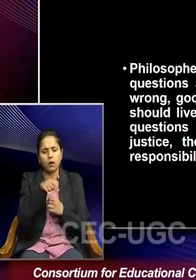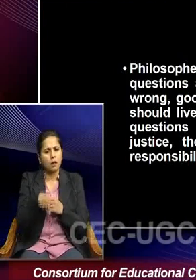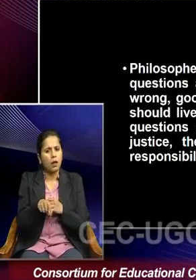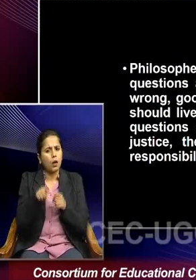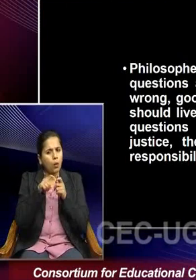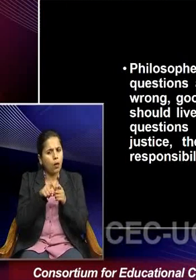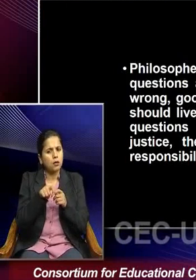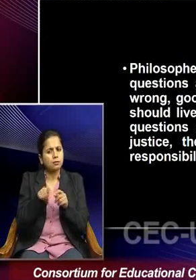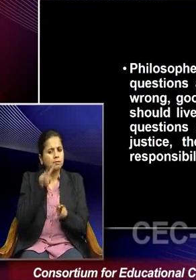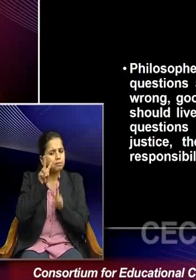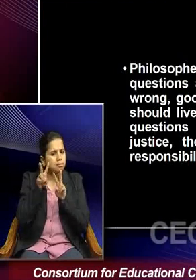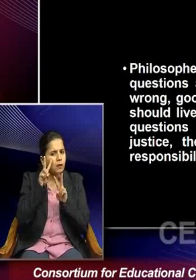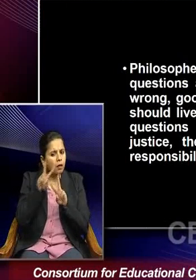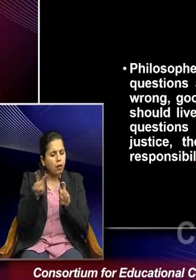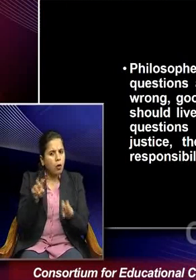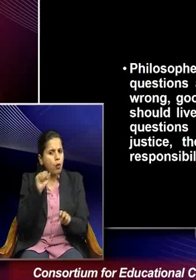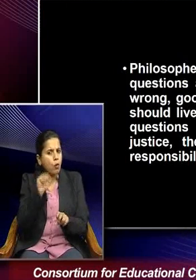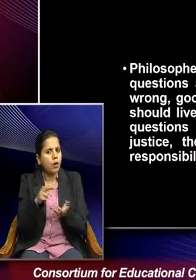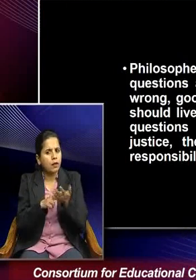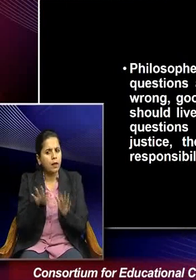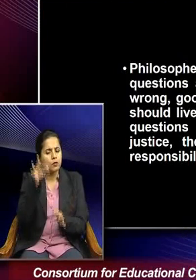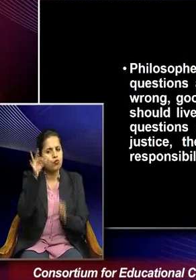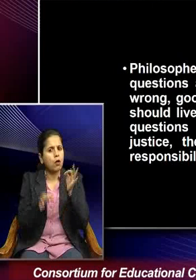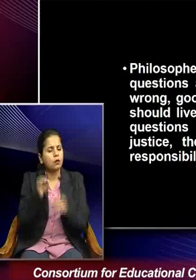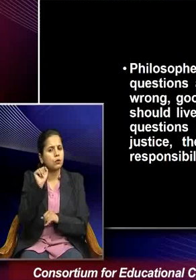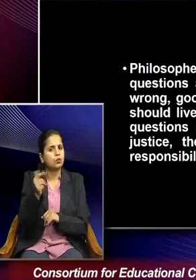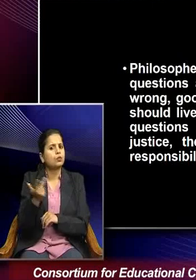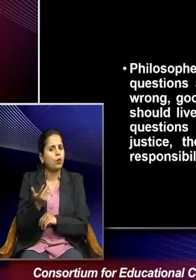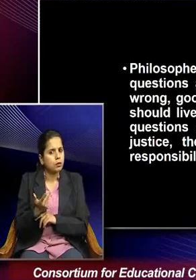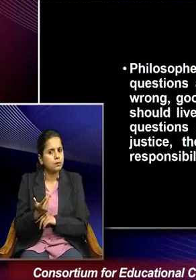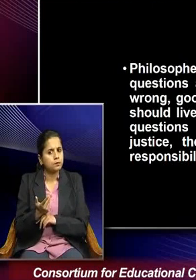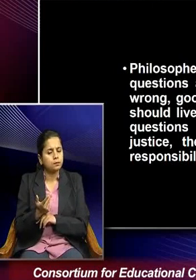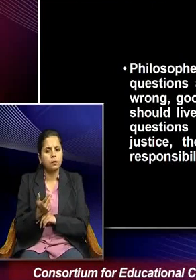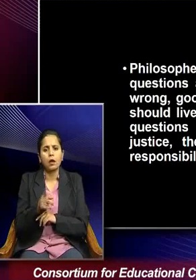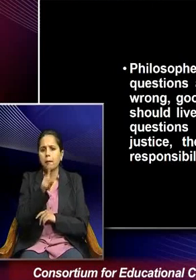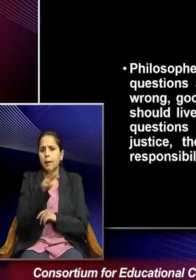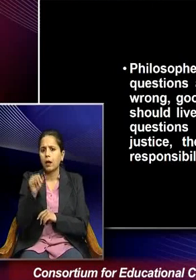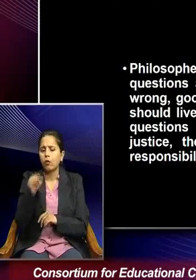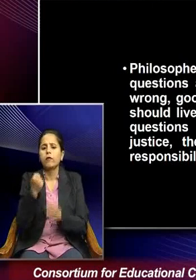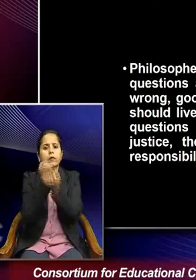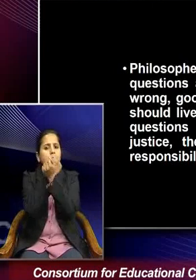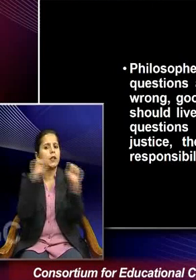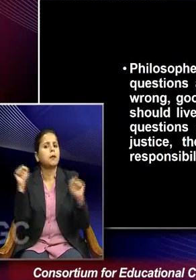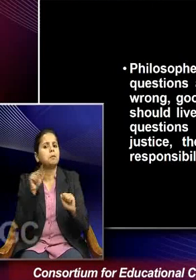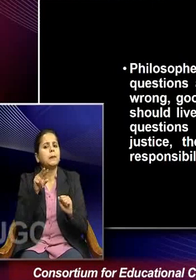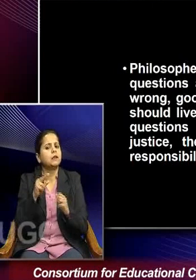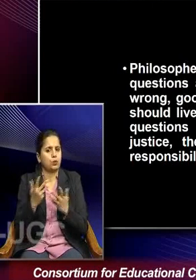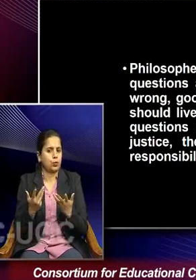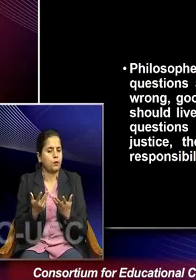questions such as the nature of justice, meaning of freedom,